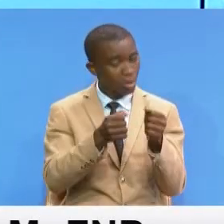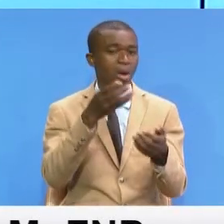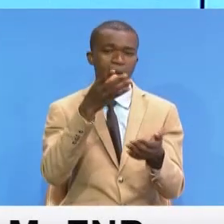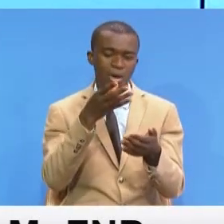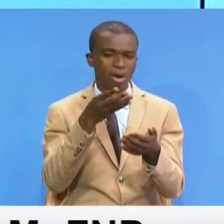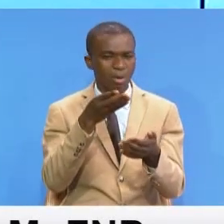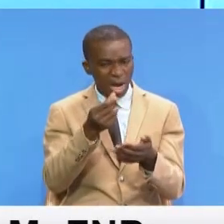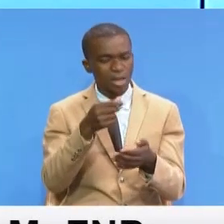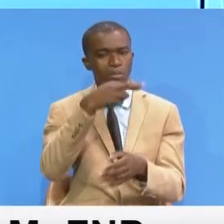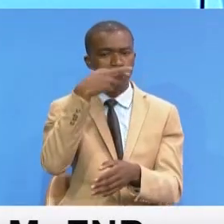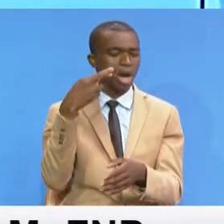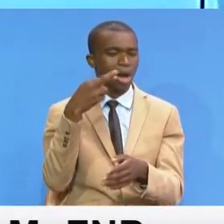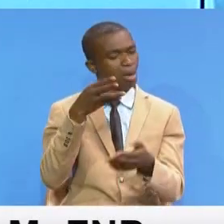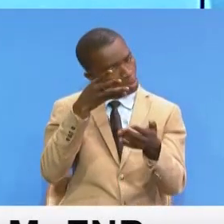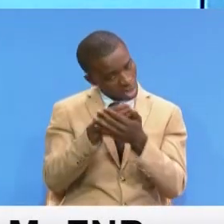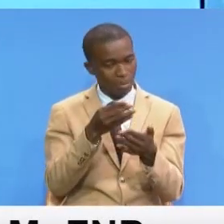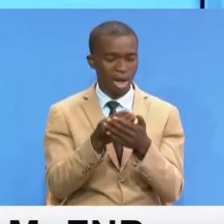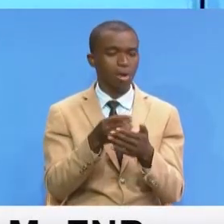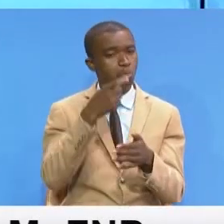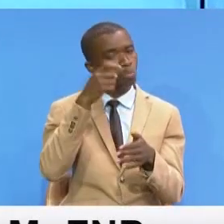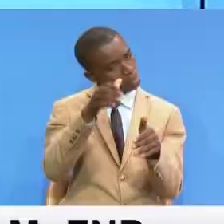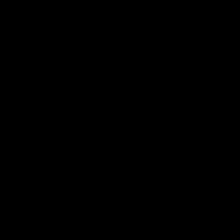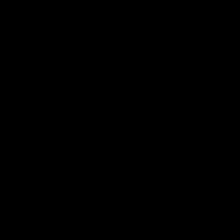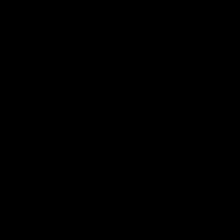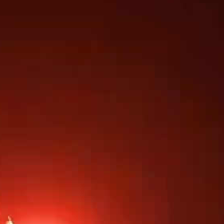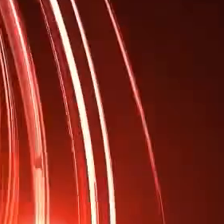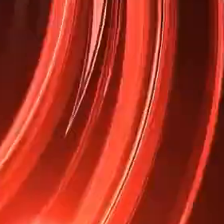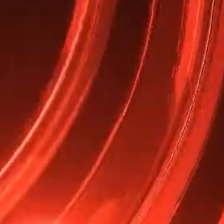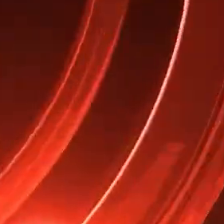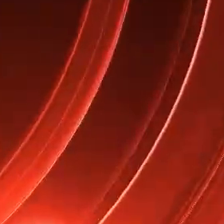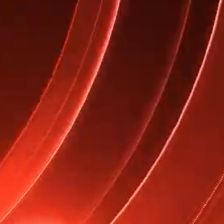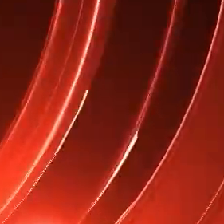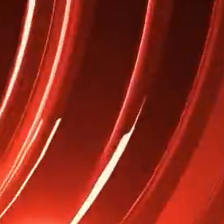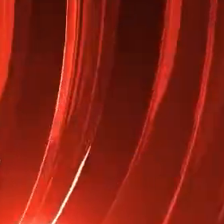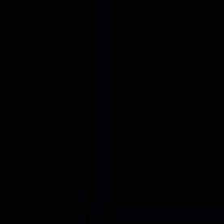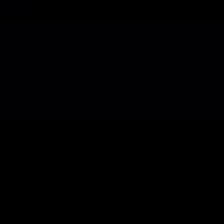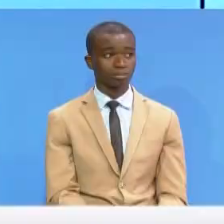laundering, terrorism financing and proliferation.